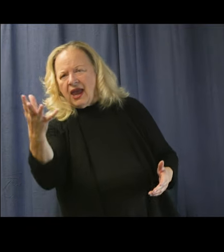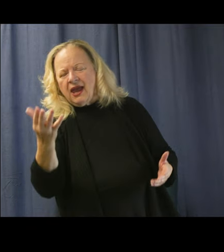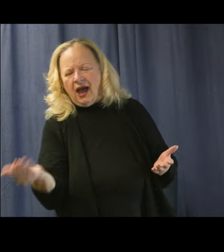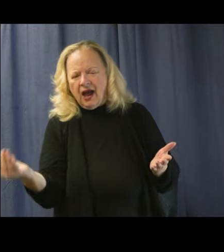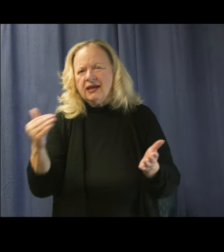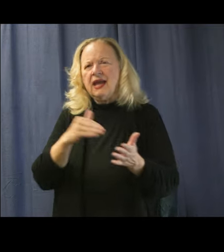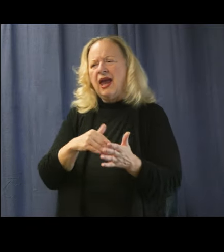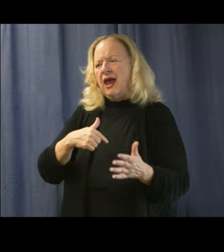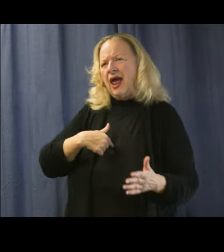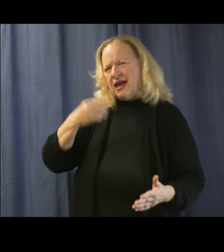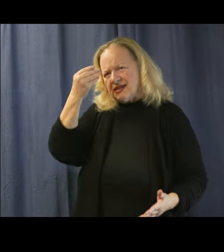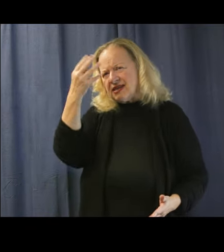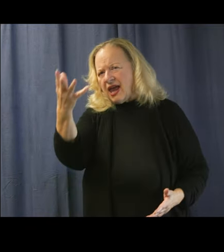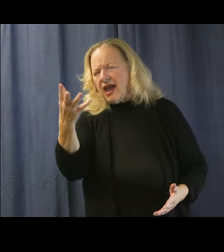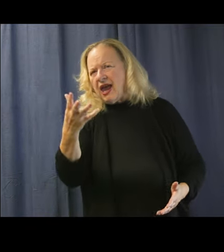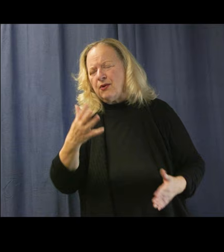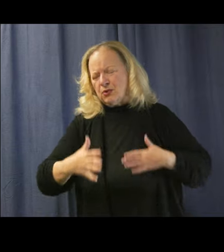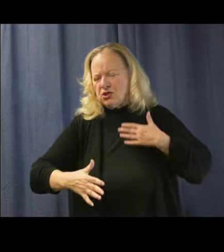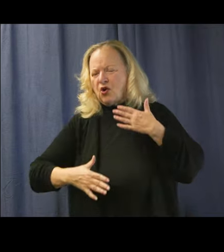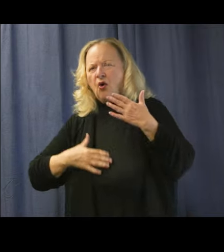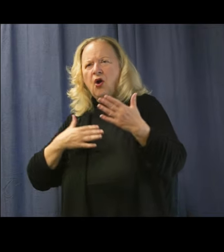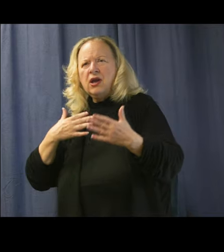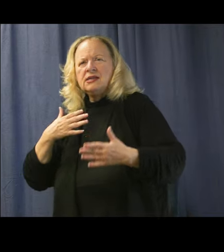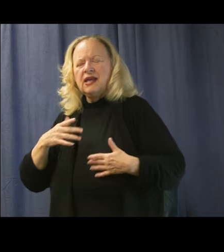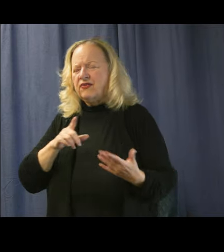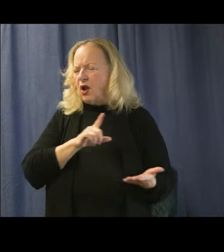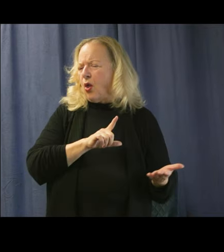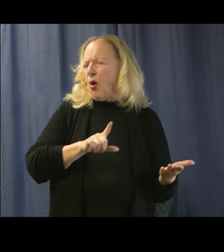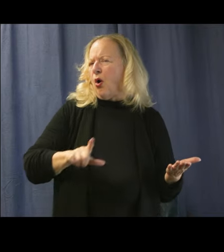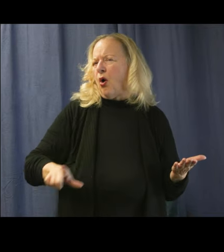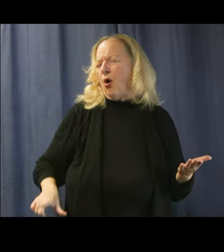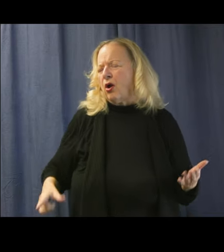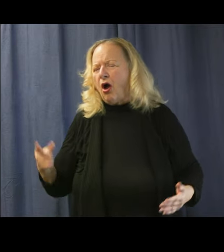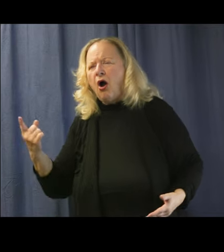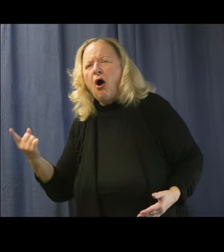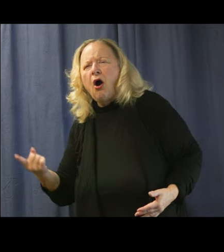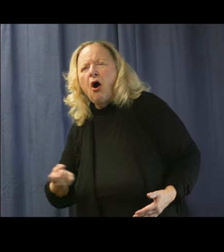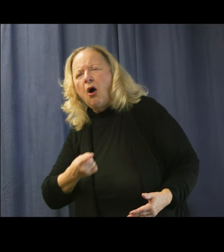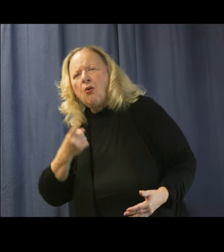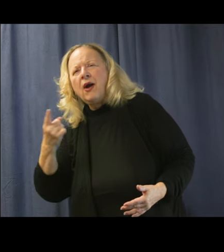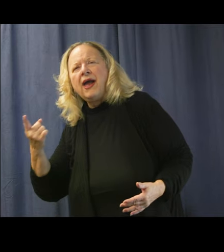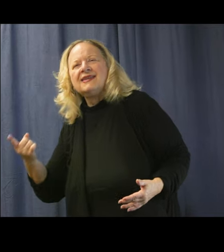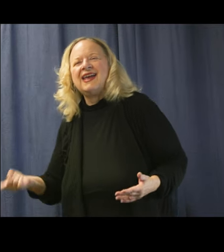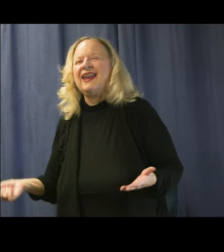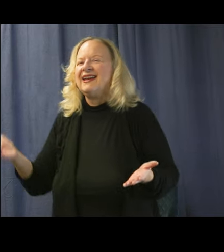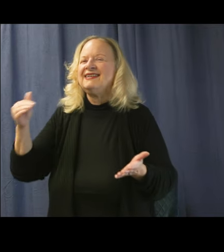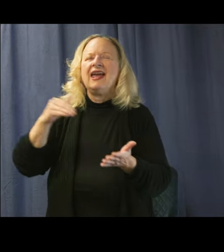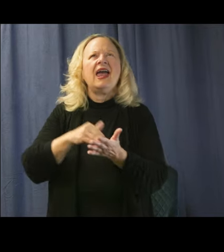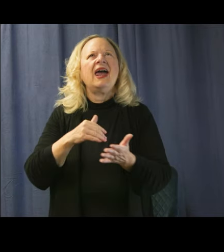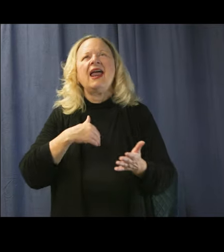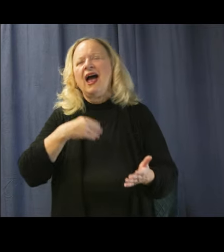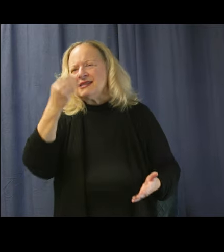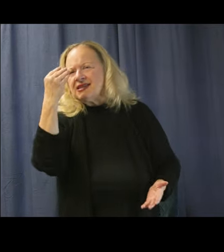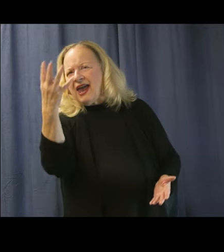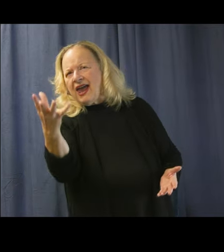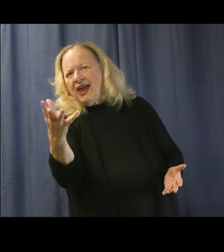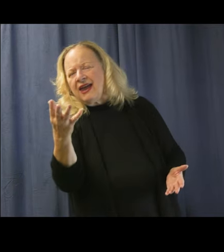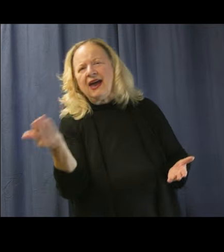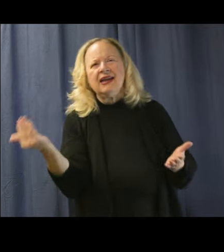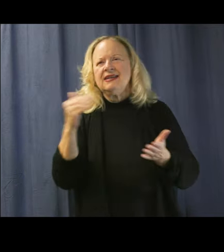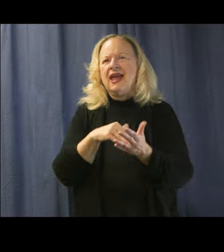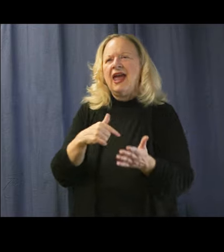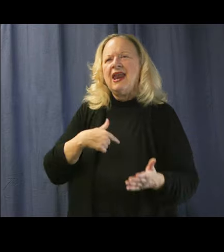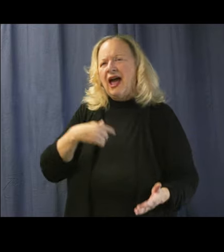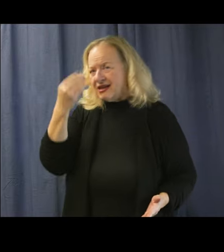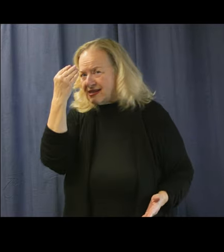I say, again I say, rejoice in the Lord always. And again I